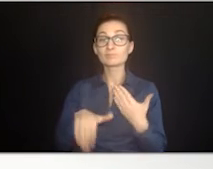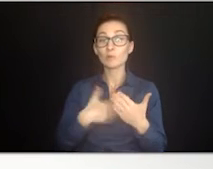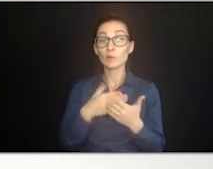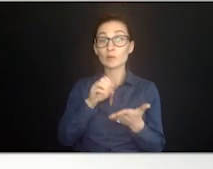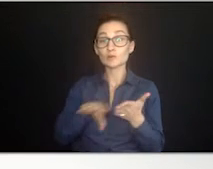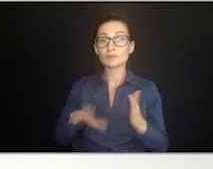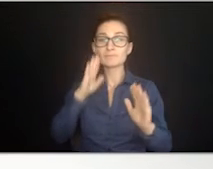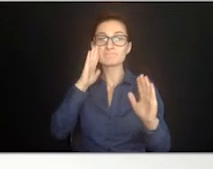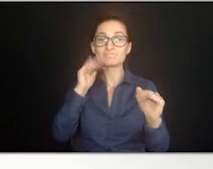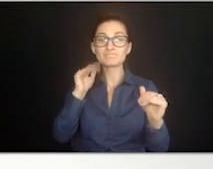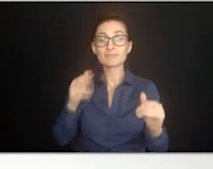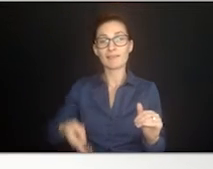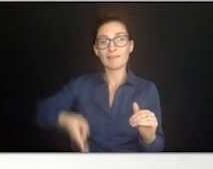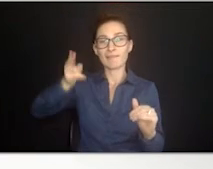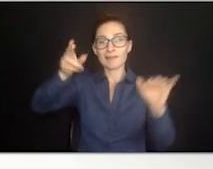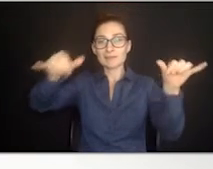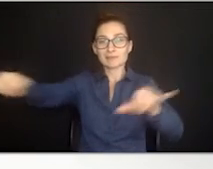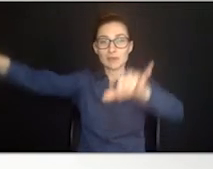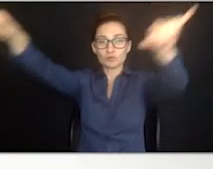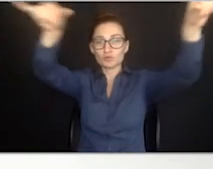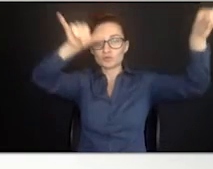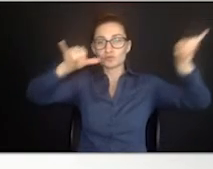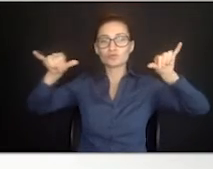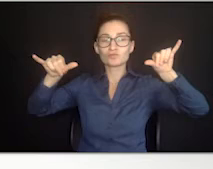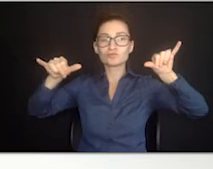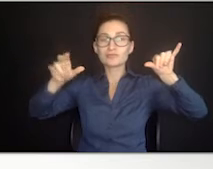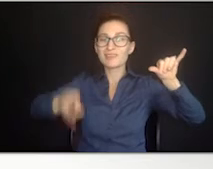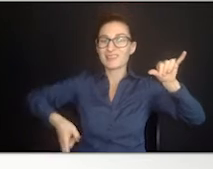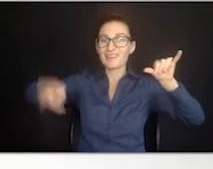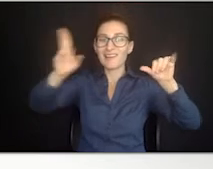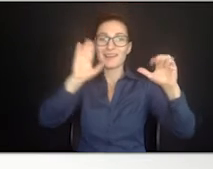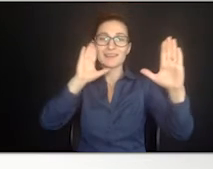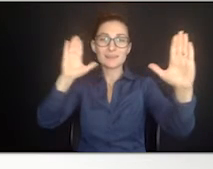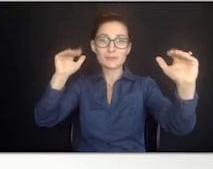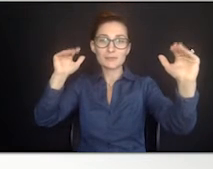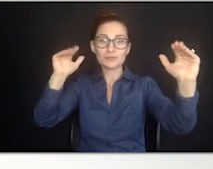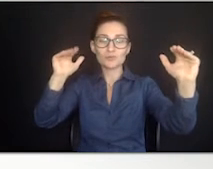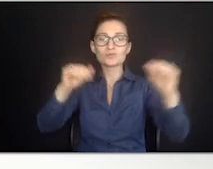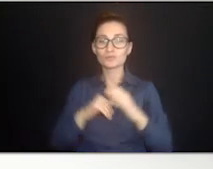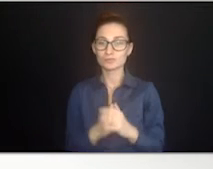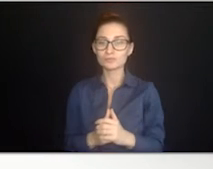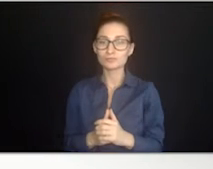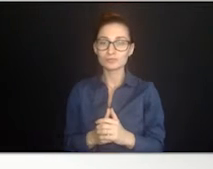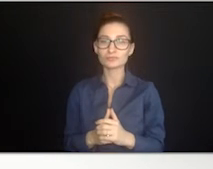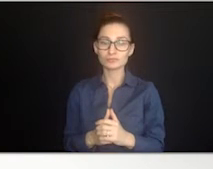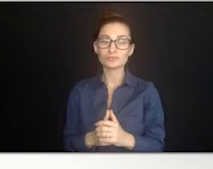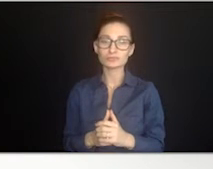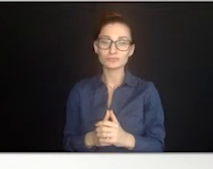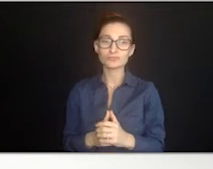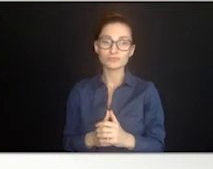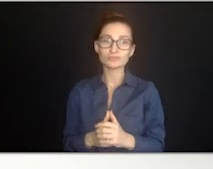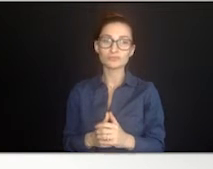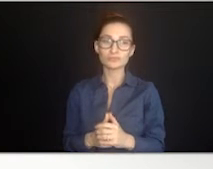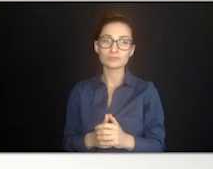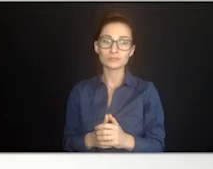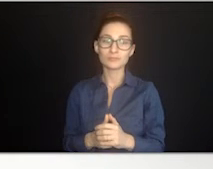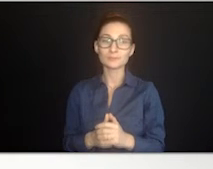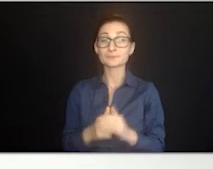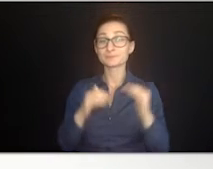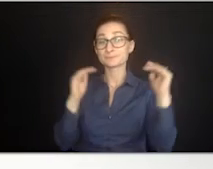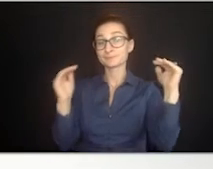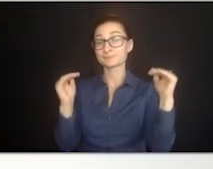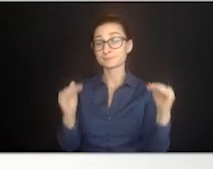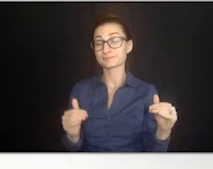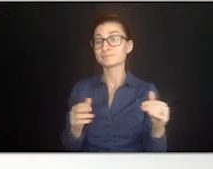high standards. The expectations are the same. They're very high expectations based on your state standards. And it